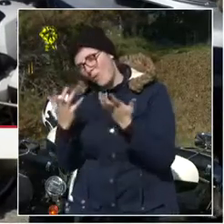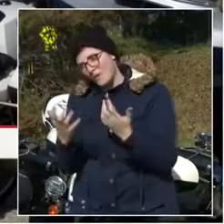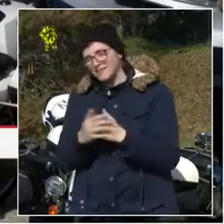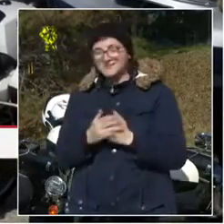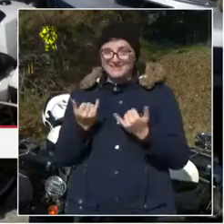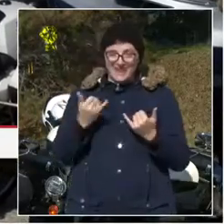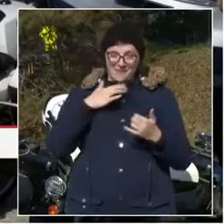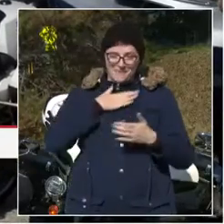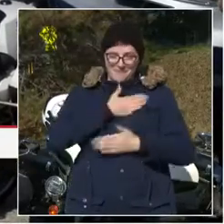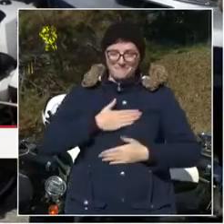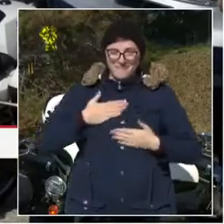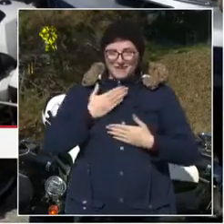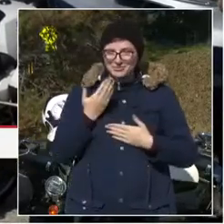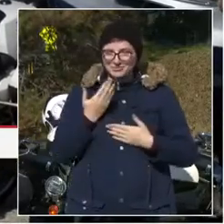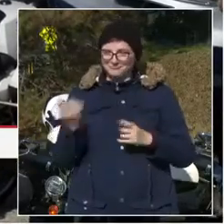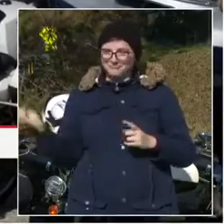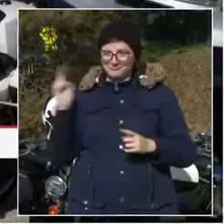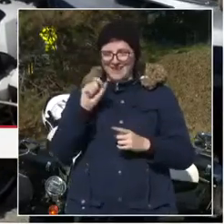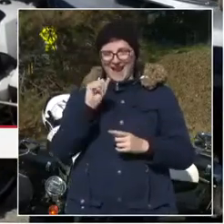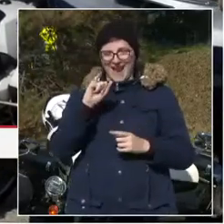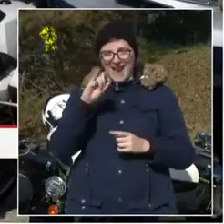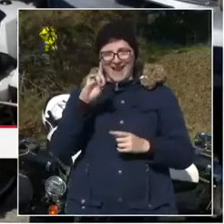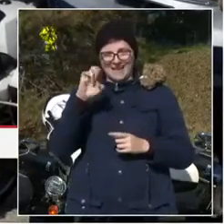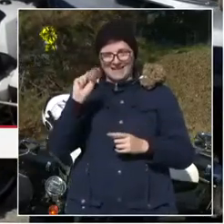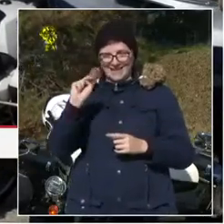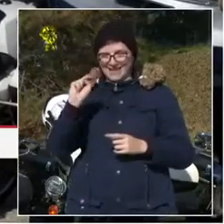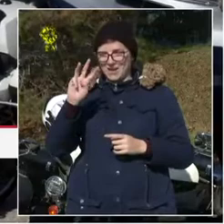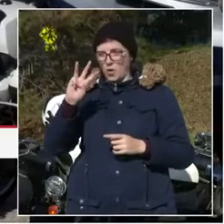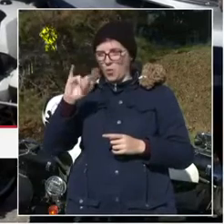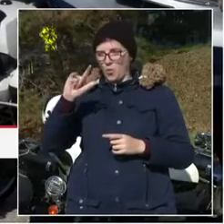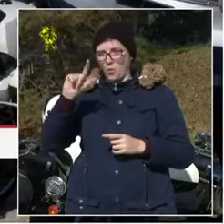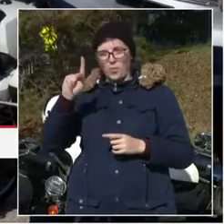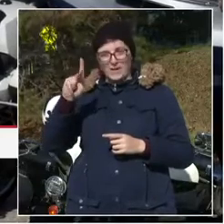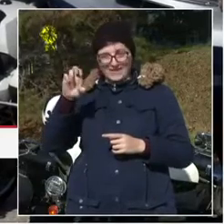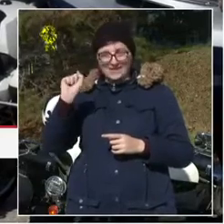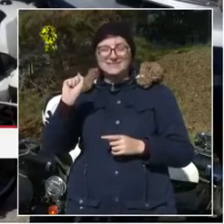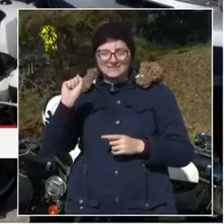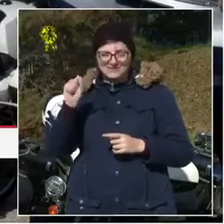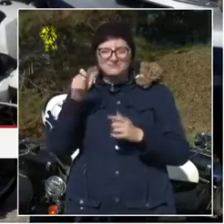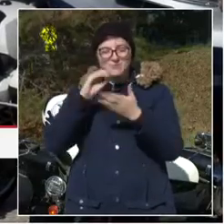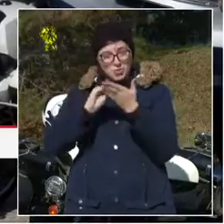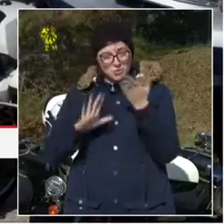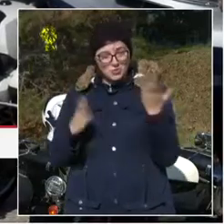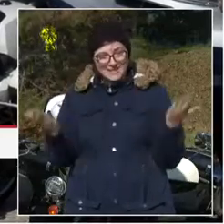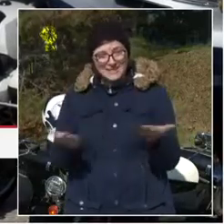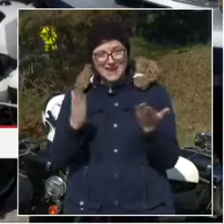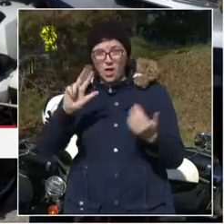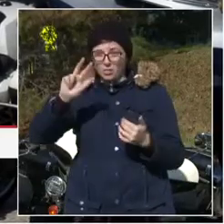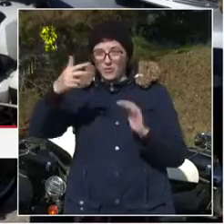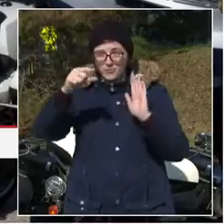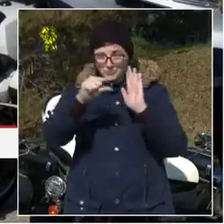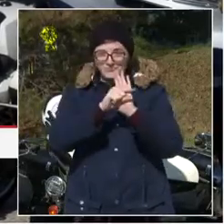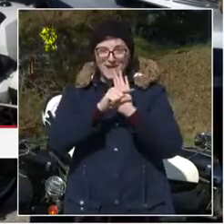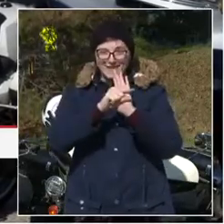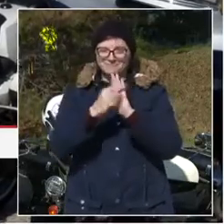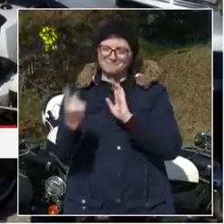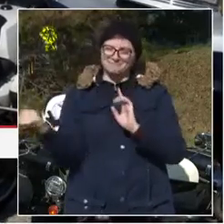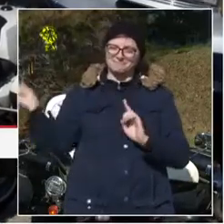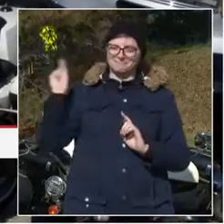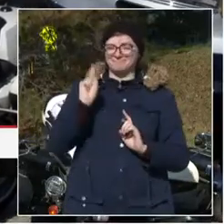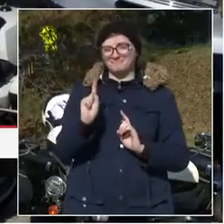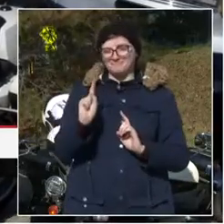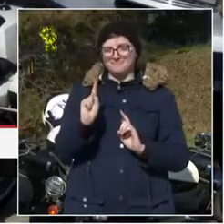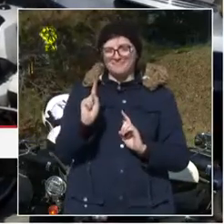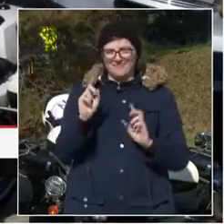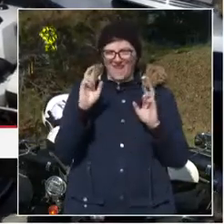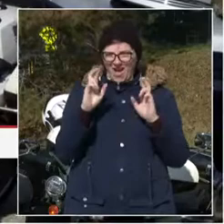my pleasure to bring Aiden Wilkes, third grader here at Eagle Academy, to the podium. And I hope